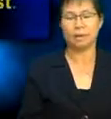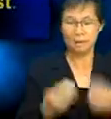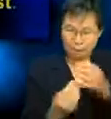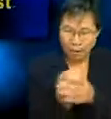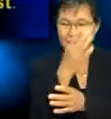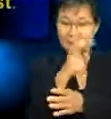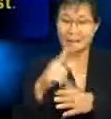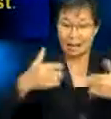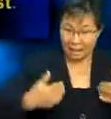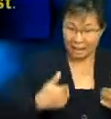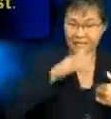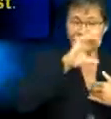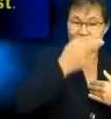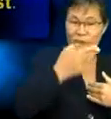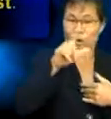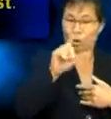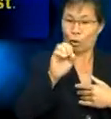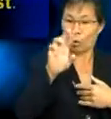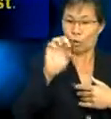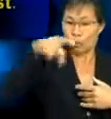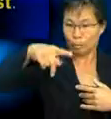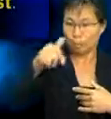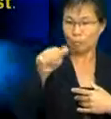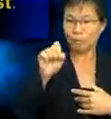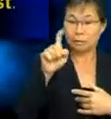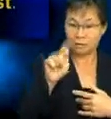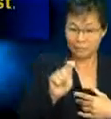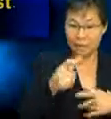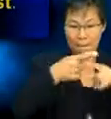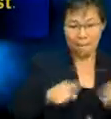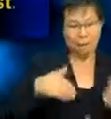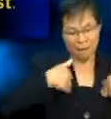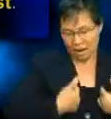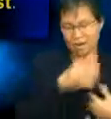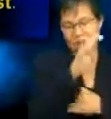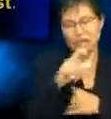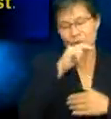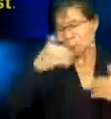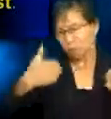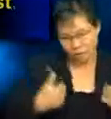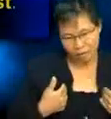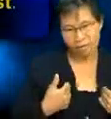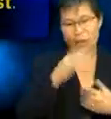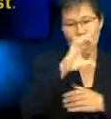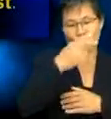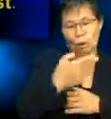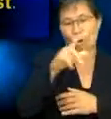A plant cell has chloroplast, but animal cells do not